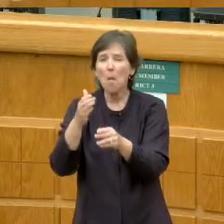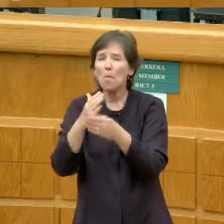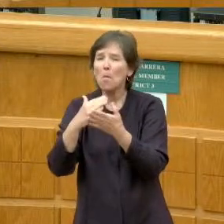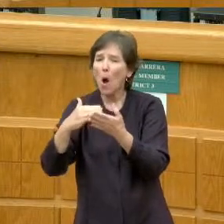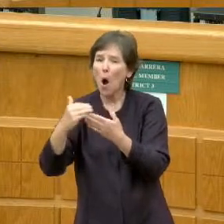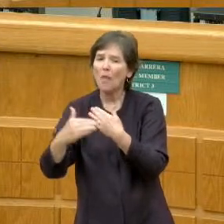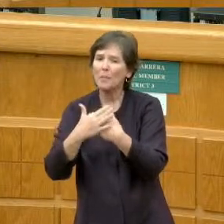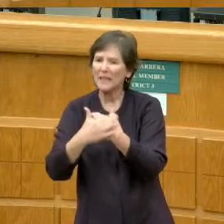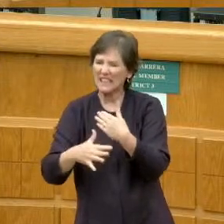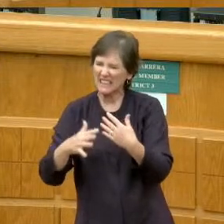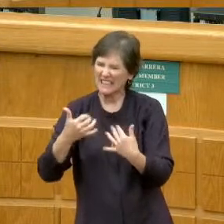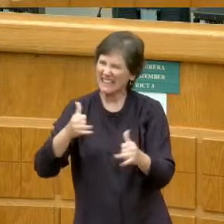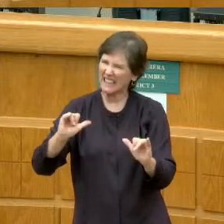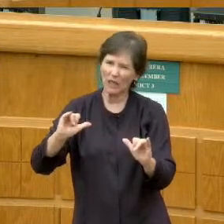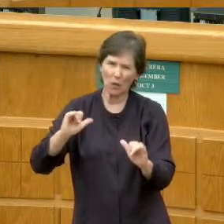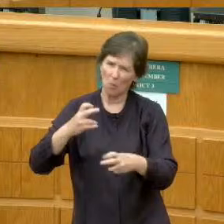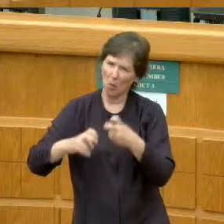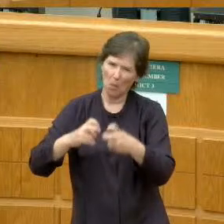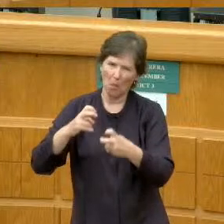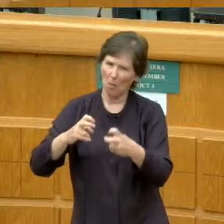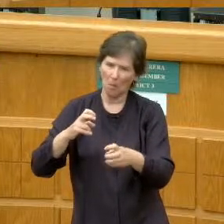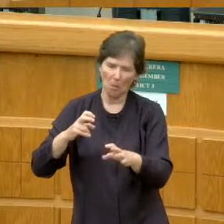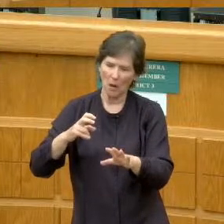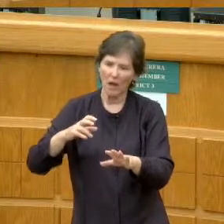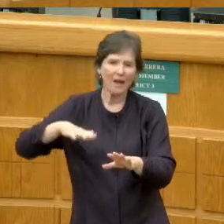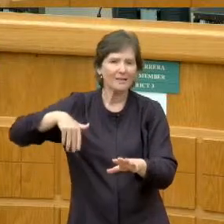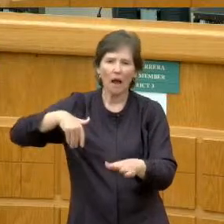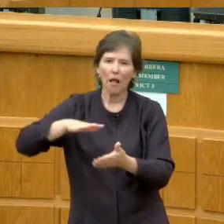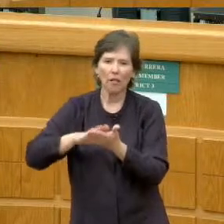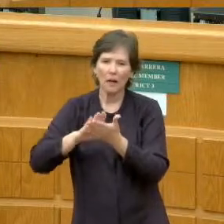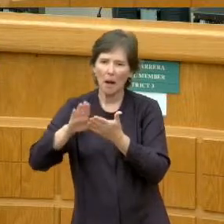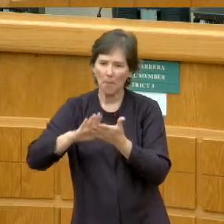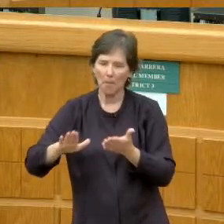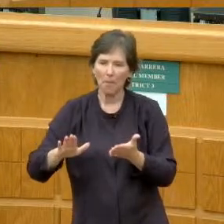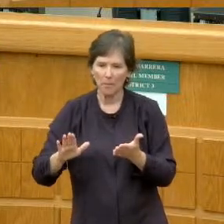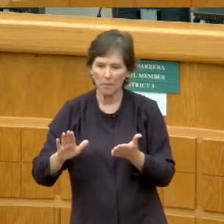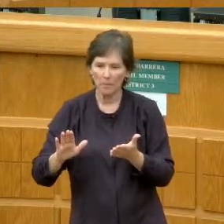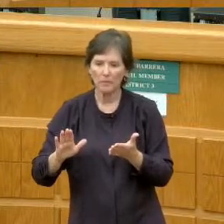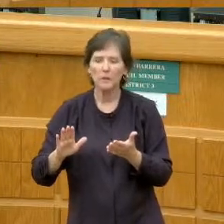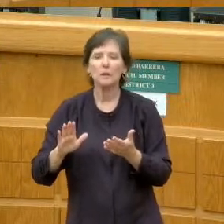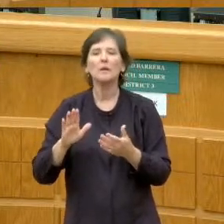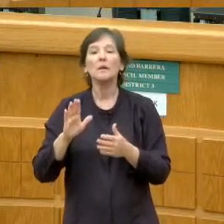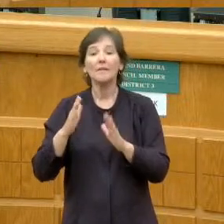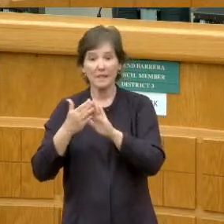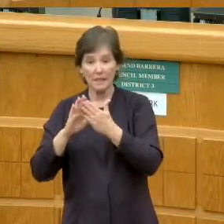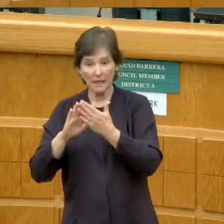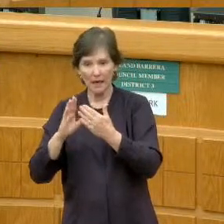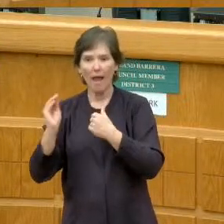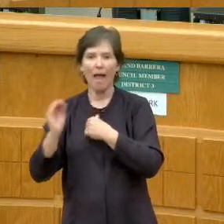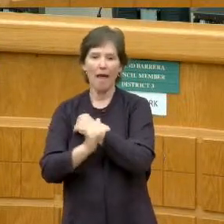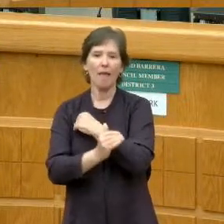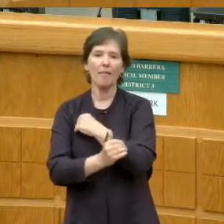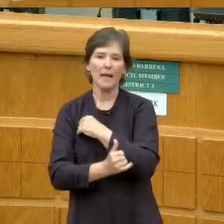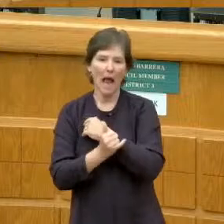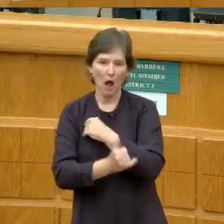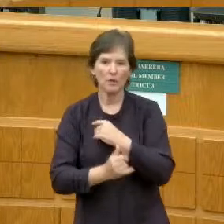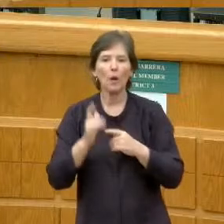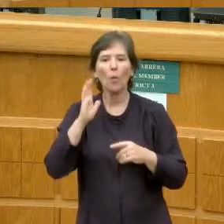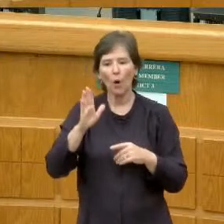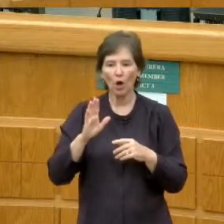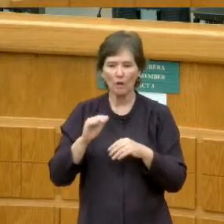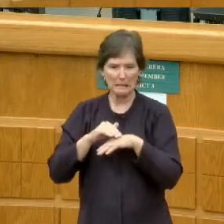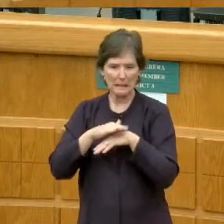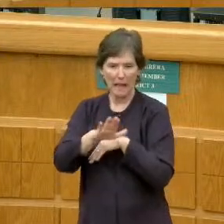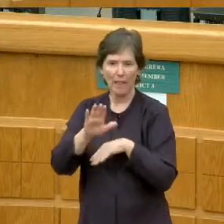Land Office to begin beach debris removal. And the county will also be deploying certain engineers